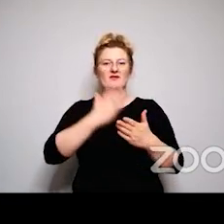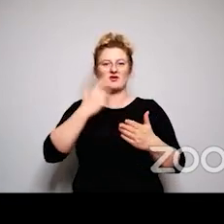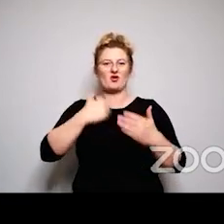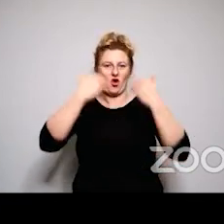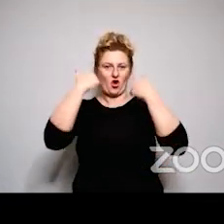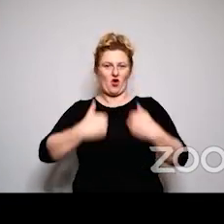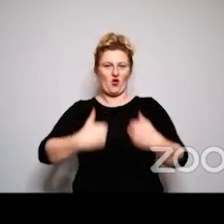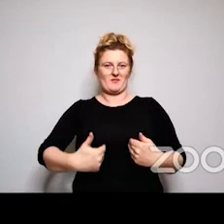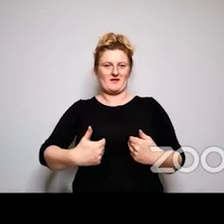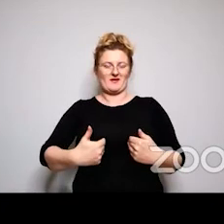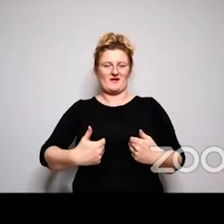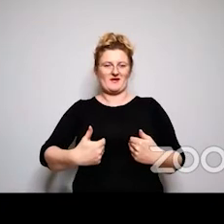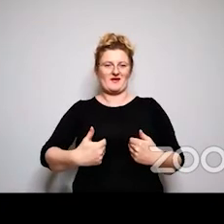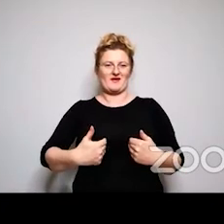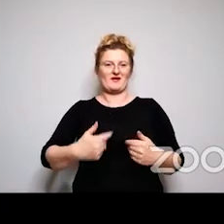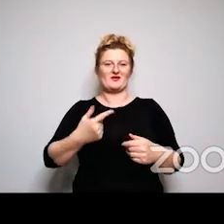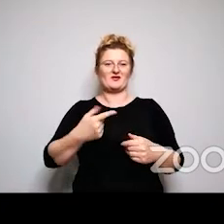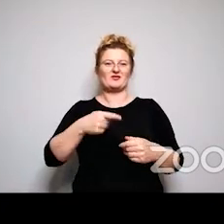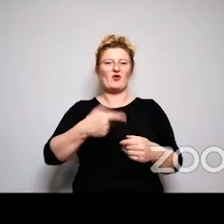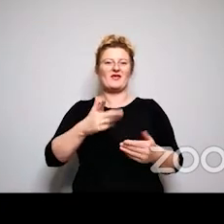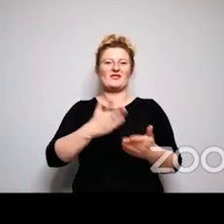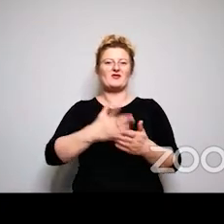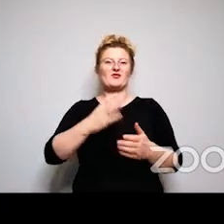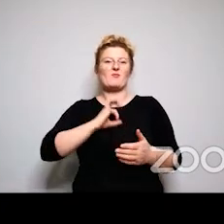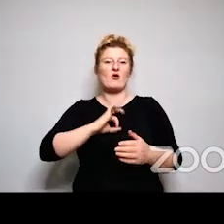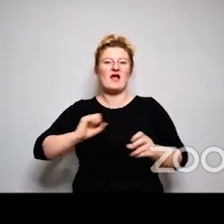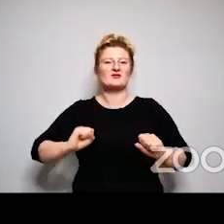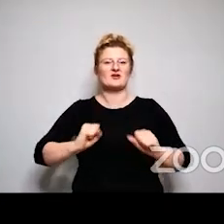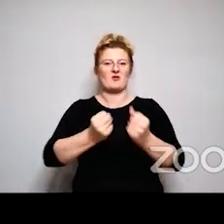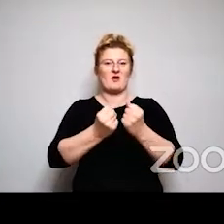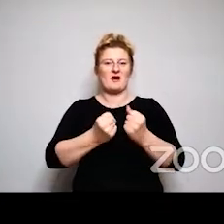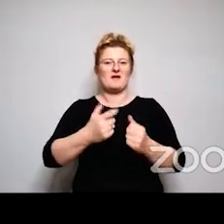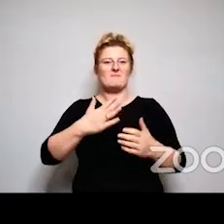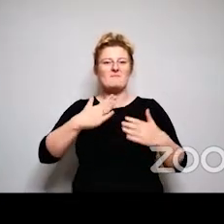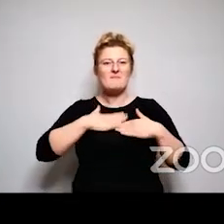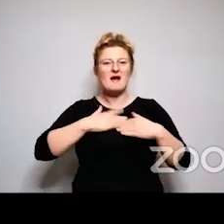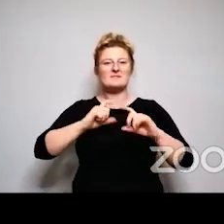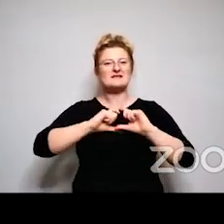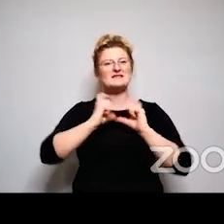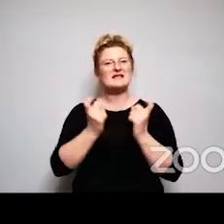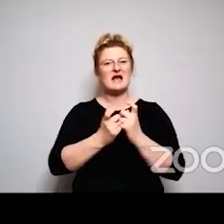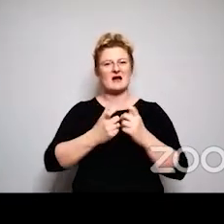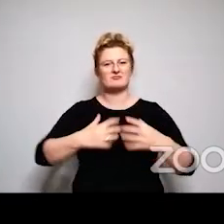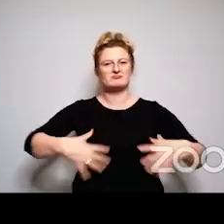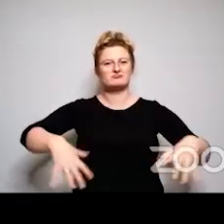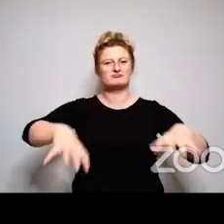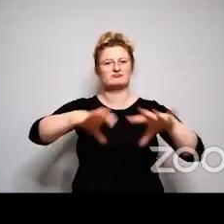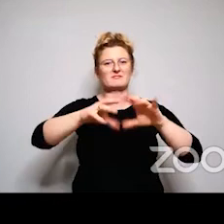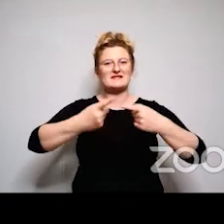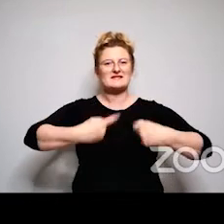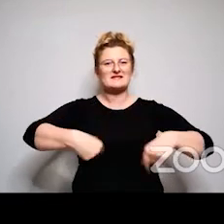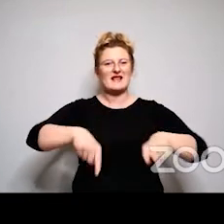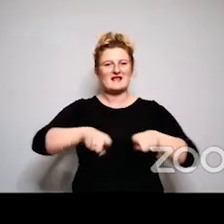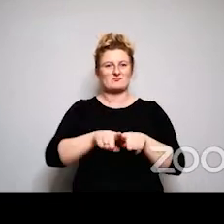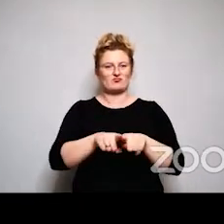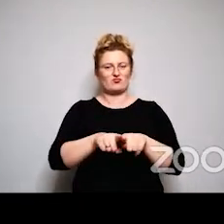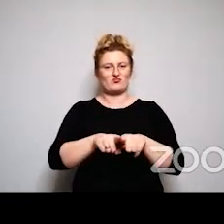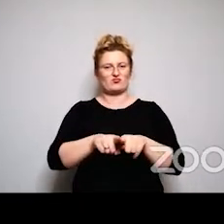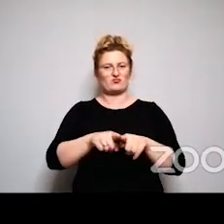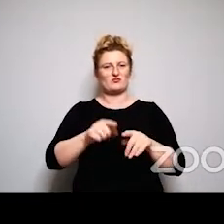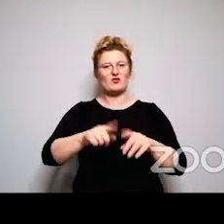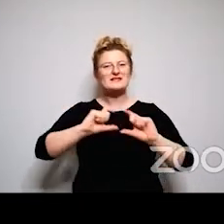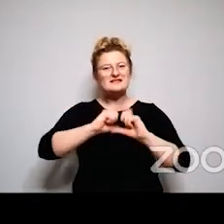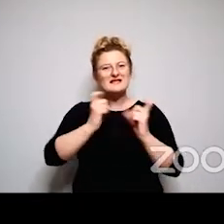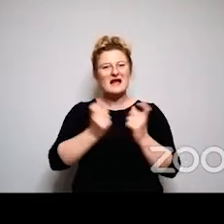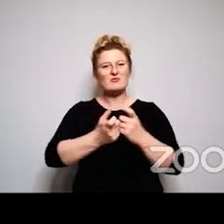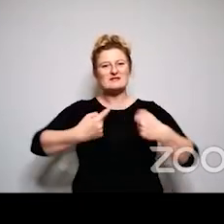just awesome. But I have a great team. Great. I have some more questions. Sure. I will read them, and